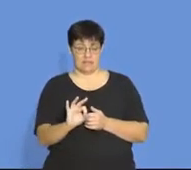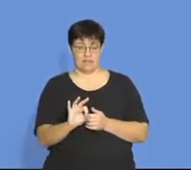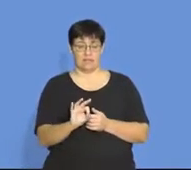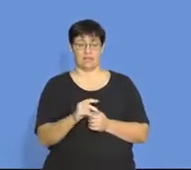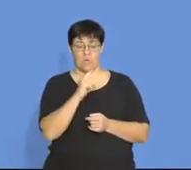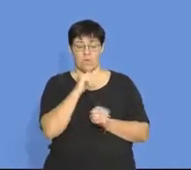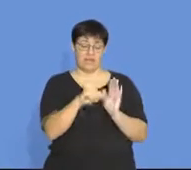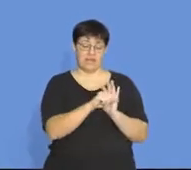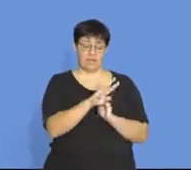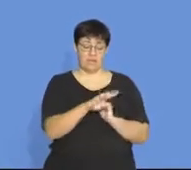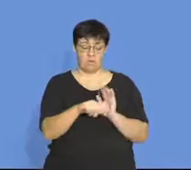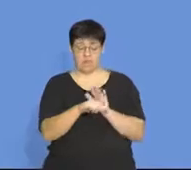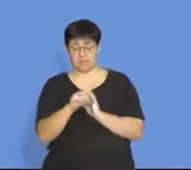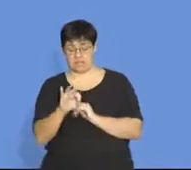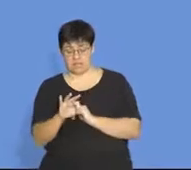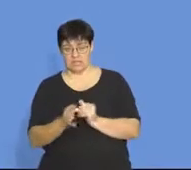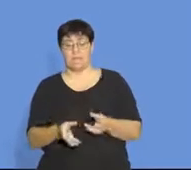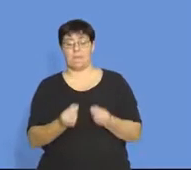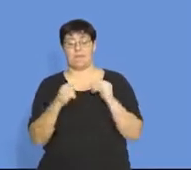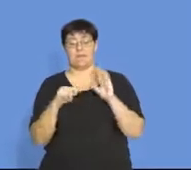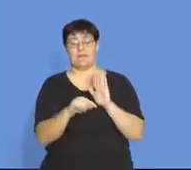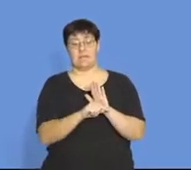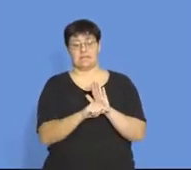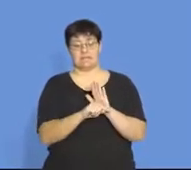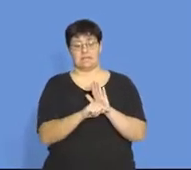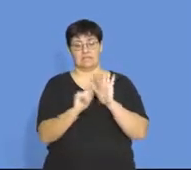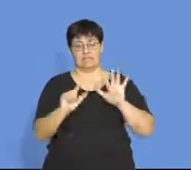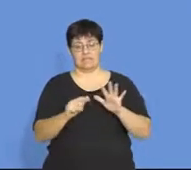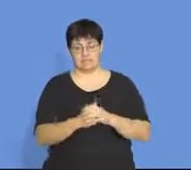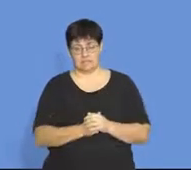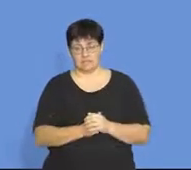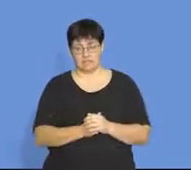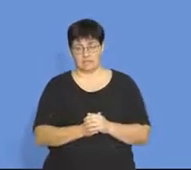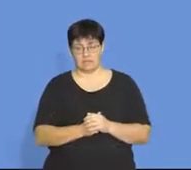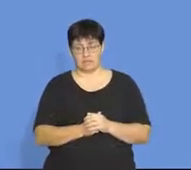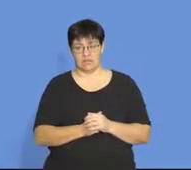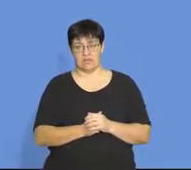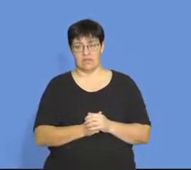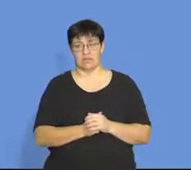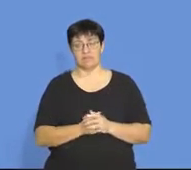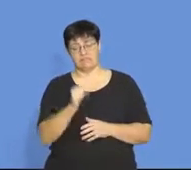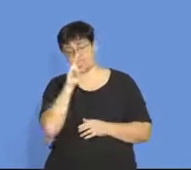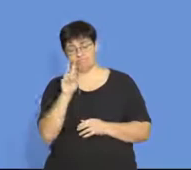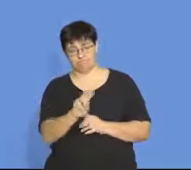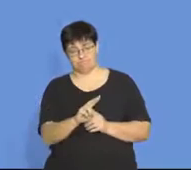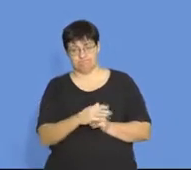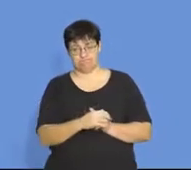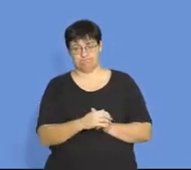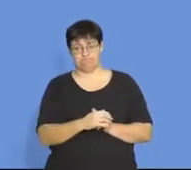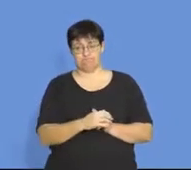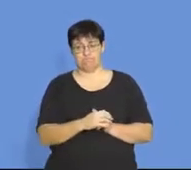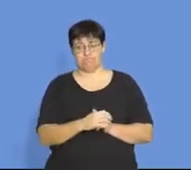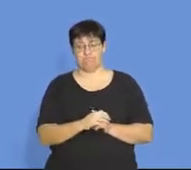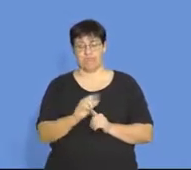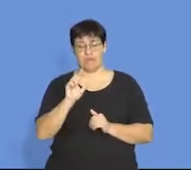there. And negative 4 minus 3 will then be negative 7. So you can already see with this one as